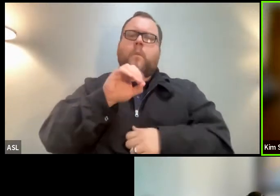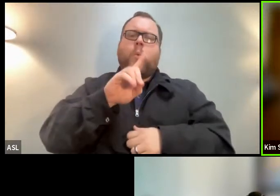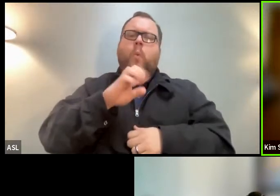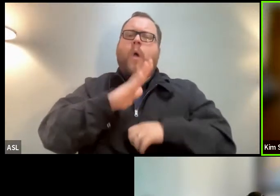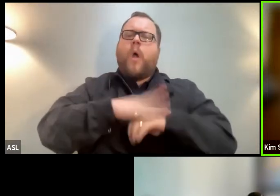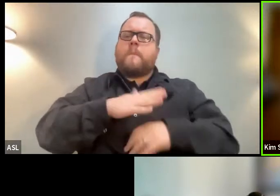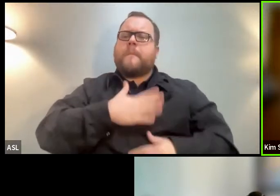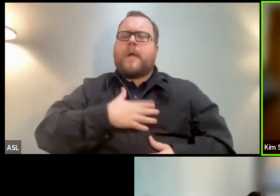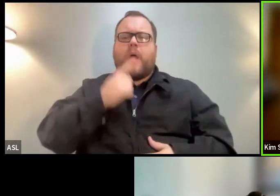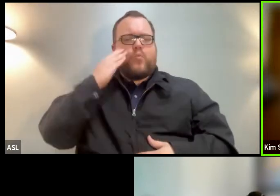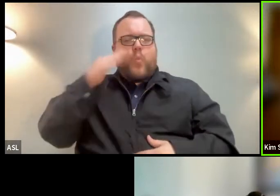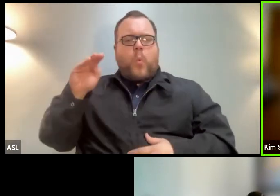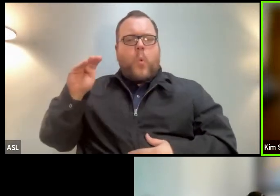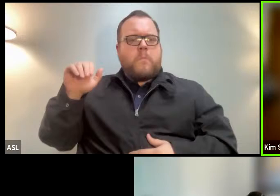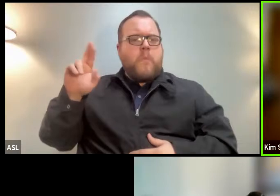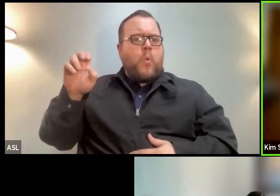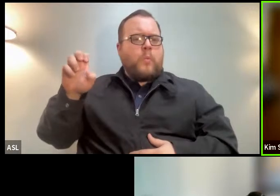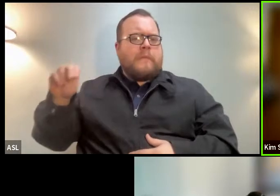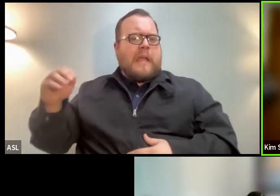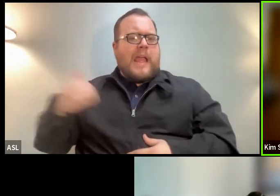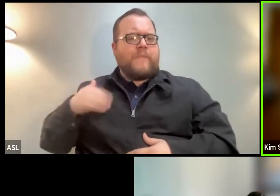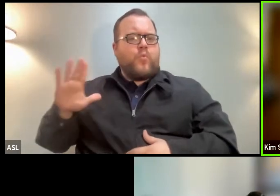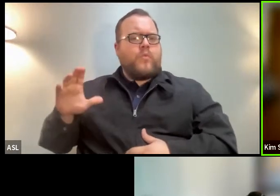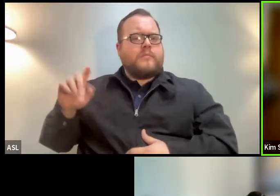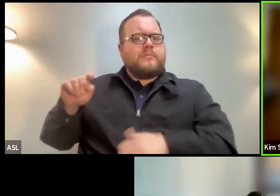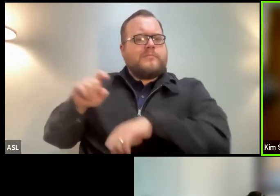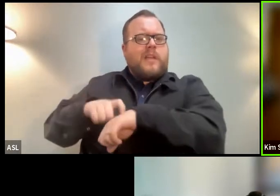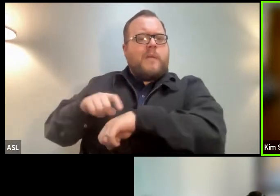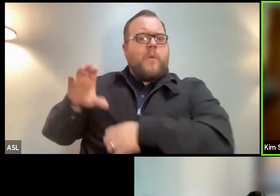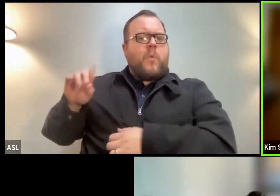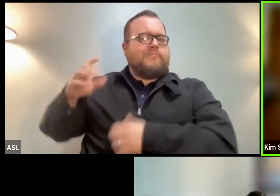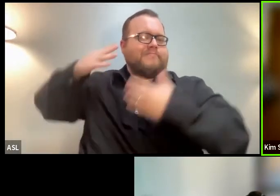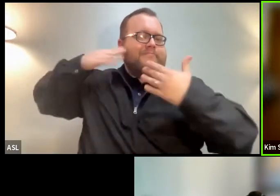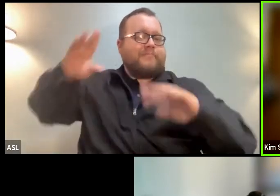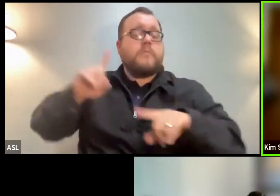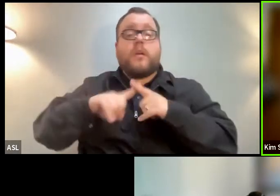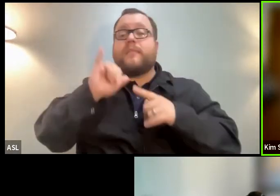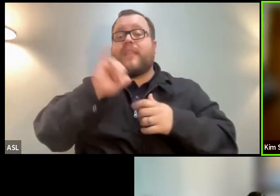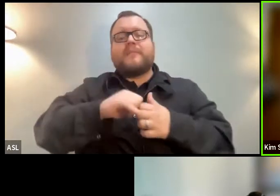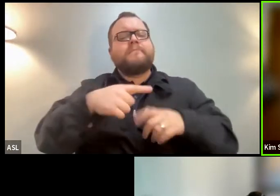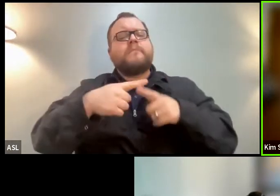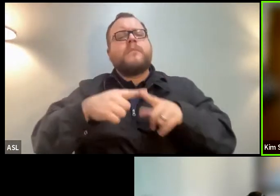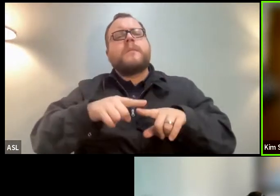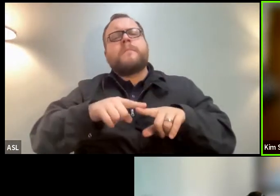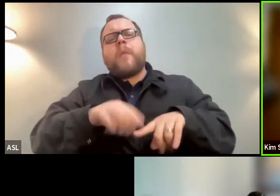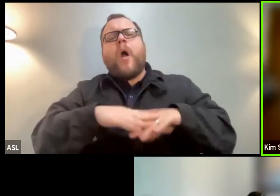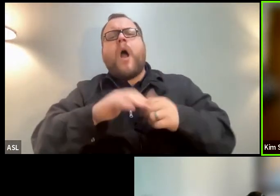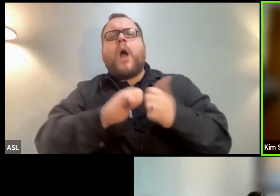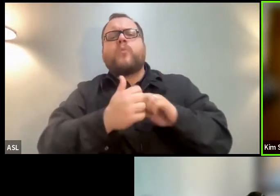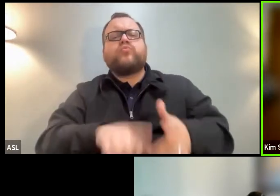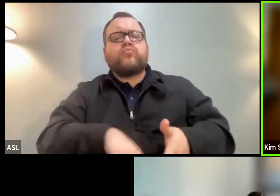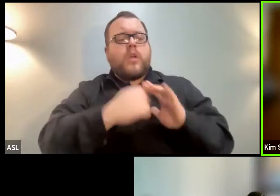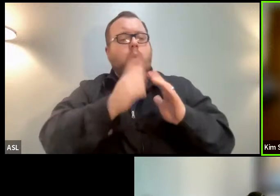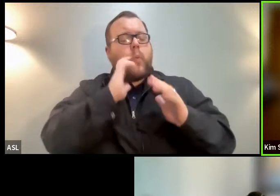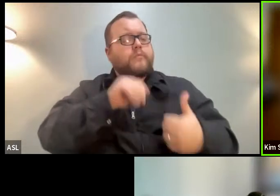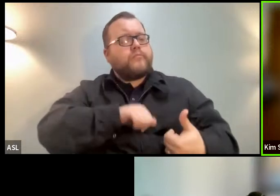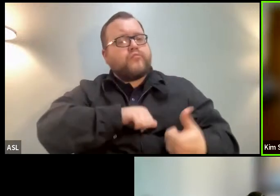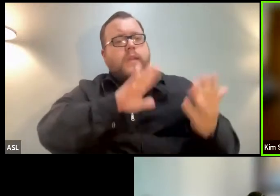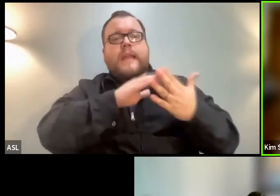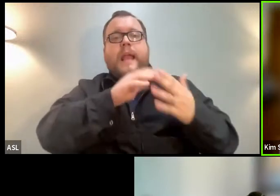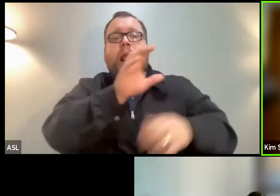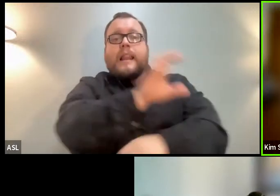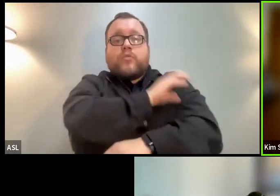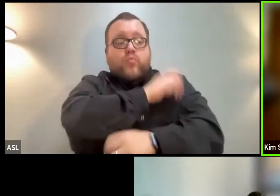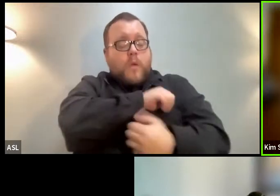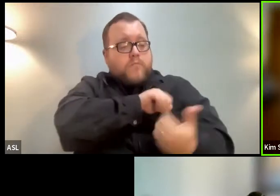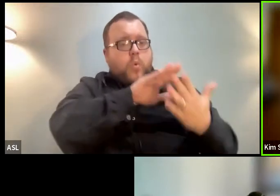it's kind of just how you start it. You just say, you know what, we're gonna address these things in a clinical way, and we're gonna provide an action plan. And